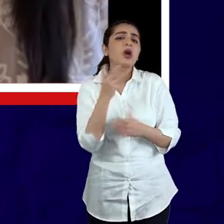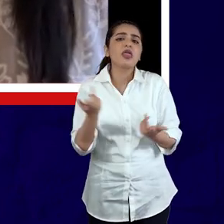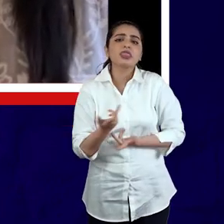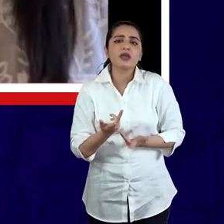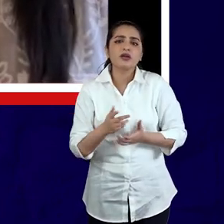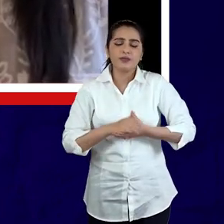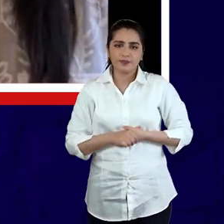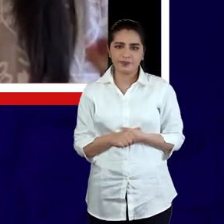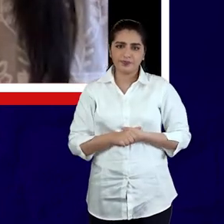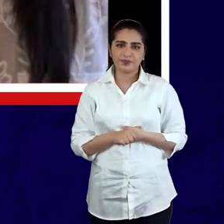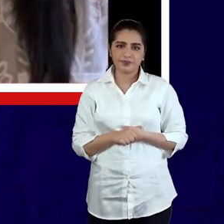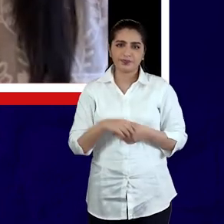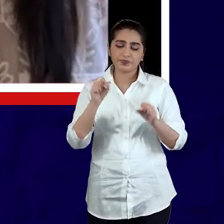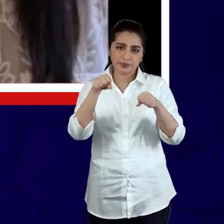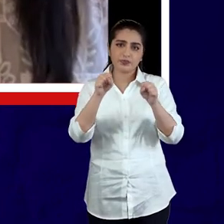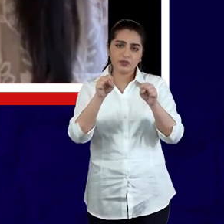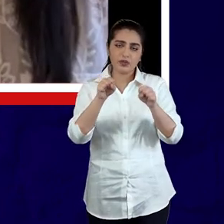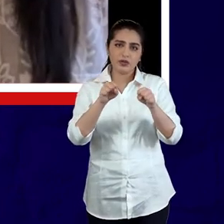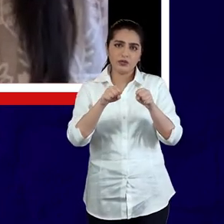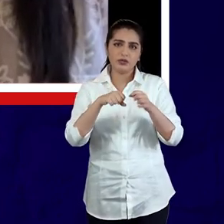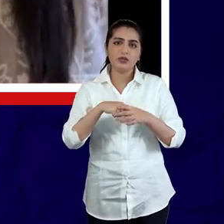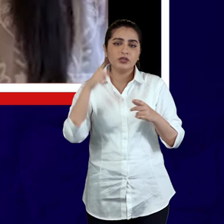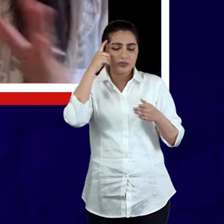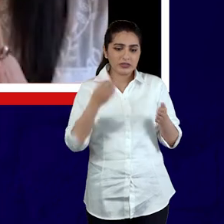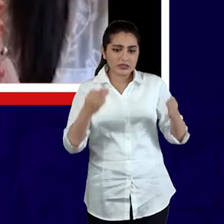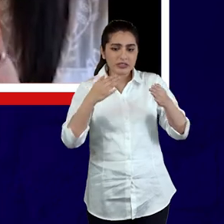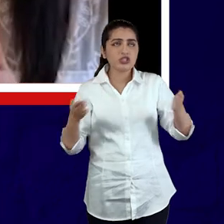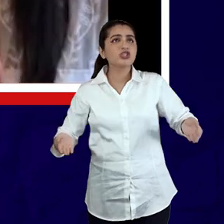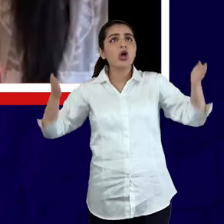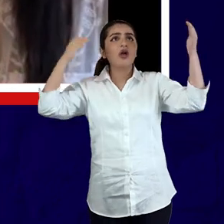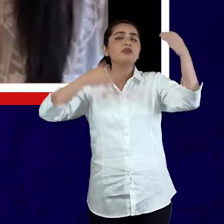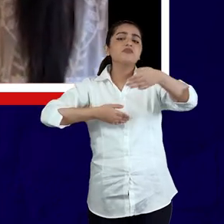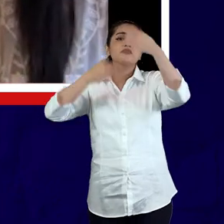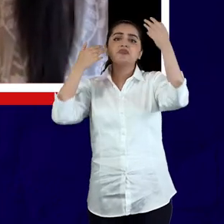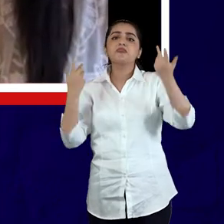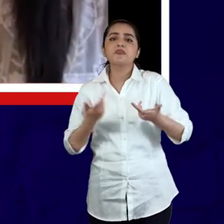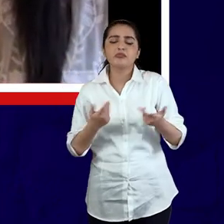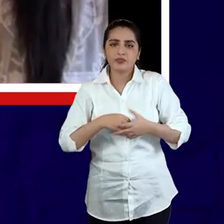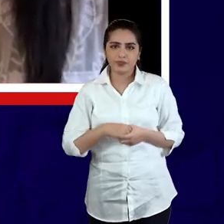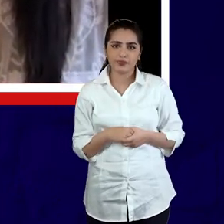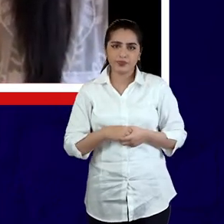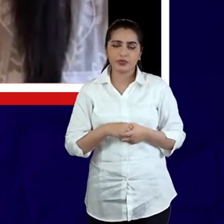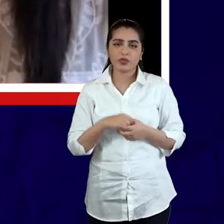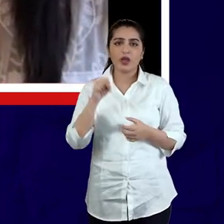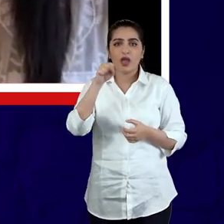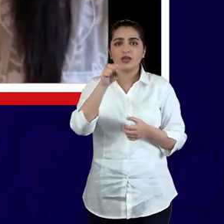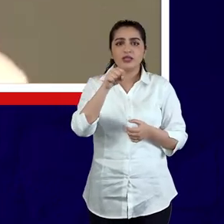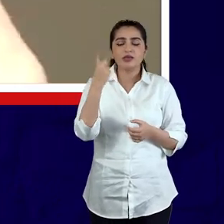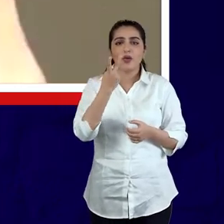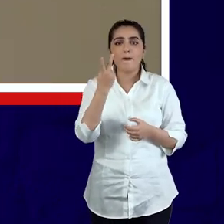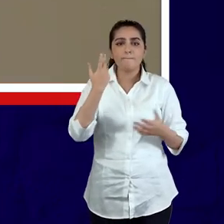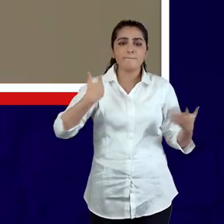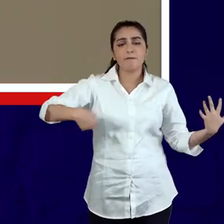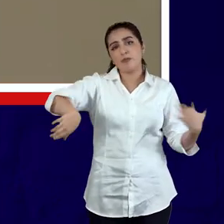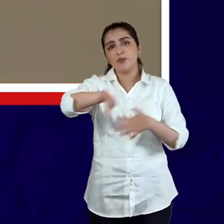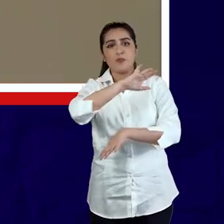right? Yeah, the chadar and the chardivari. But can you explain that? Yeah, because, in our context, chadar